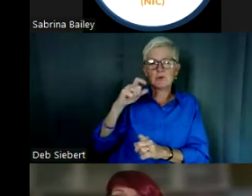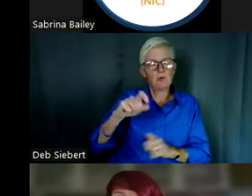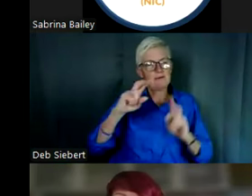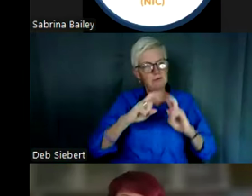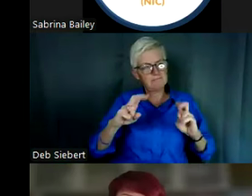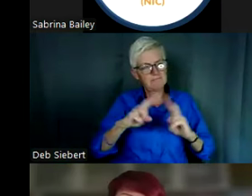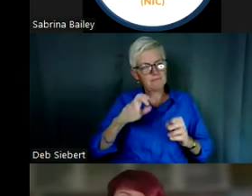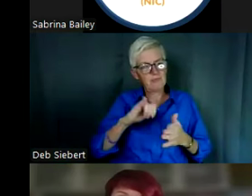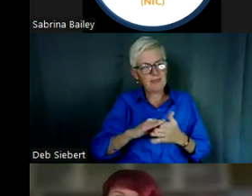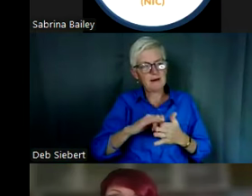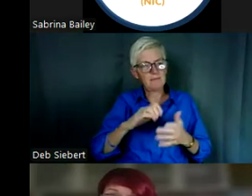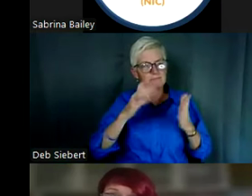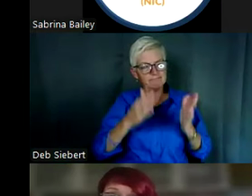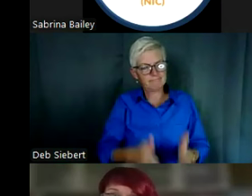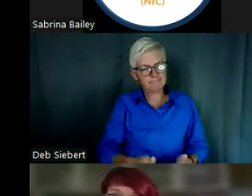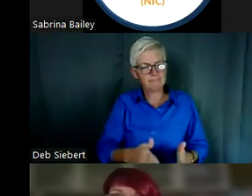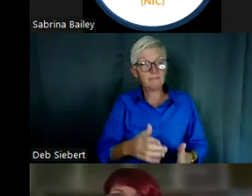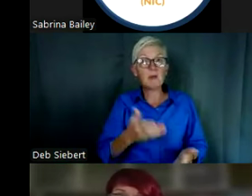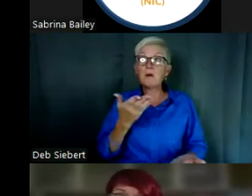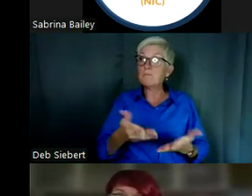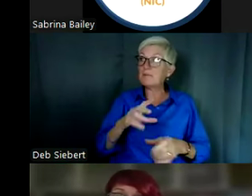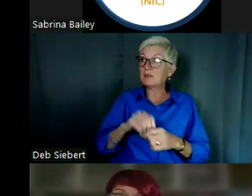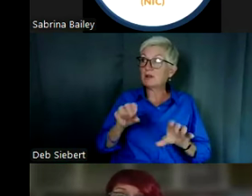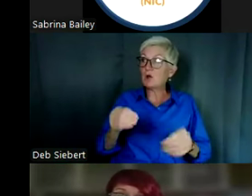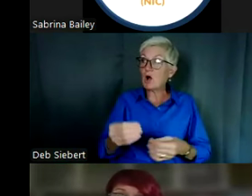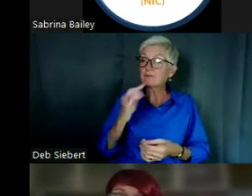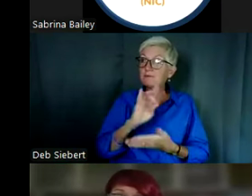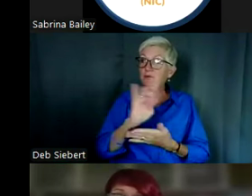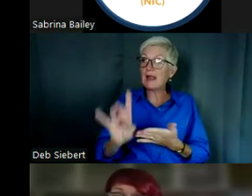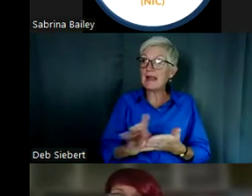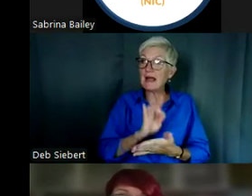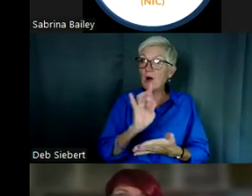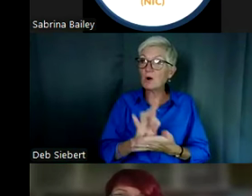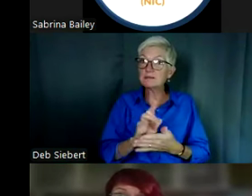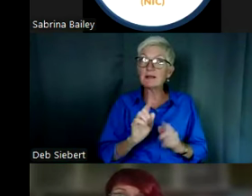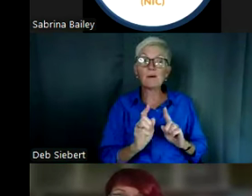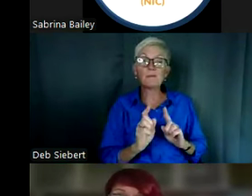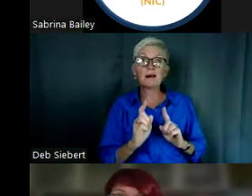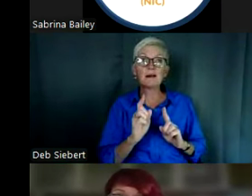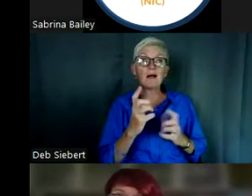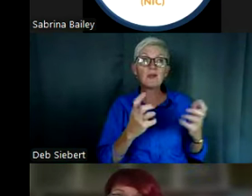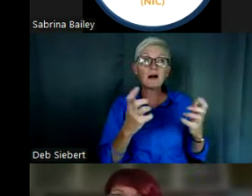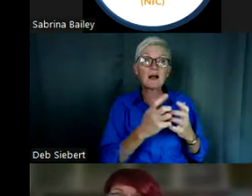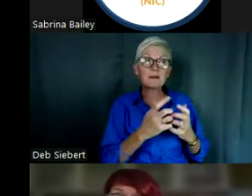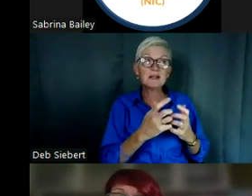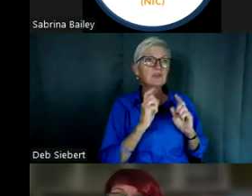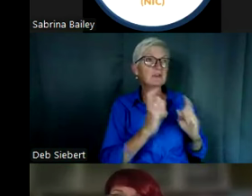issue. Yes, you might have somebody who's in the office for 8 hours, but our accommodation is that they're getting rest periods during the day, et cetera, that exceeds